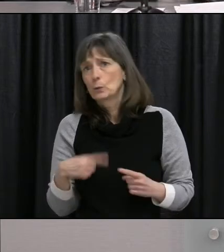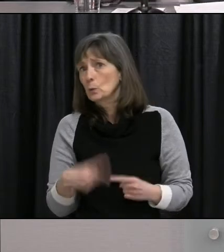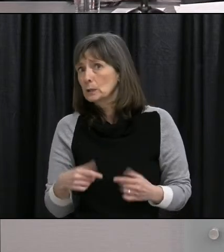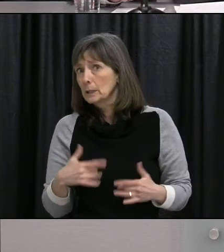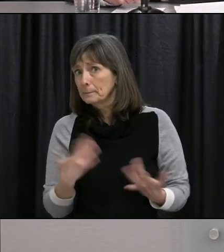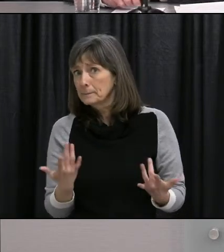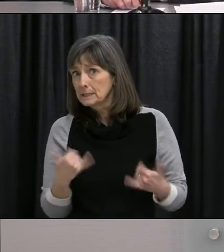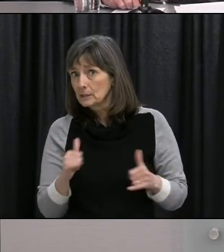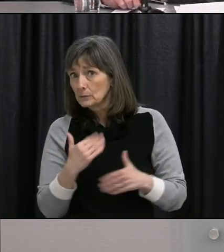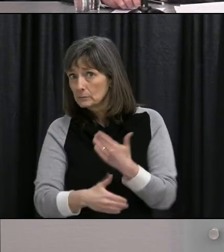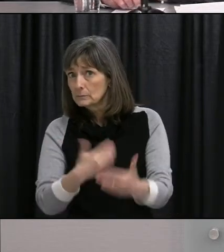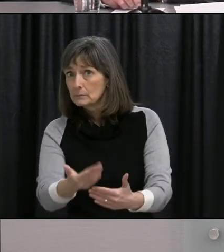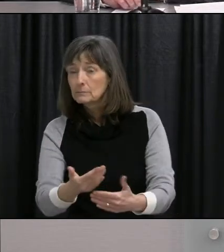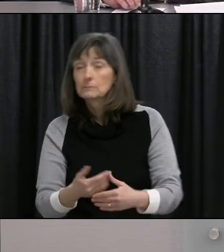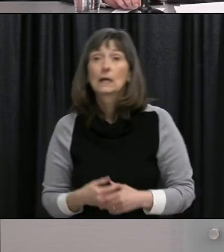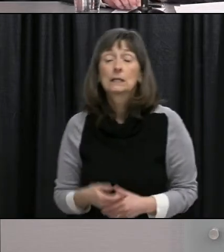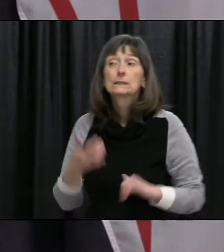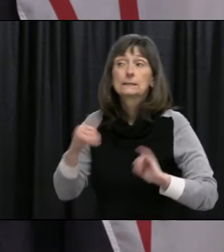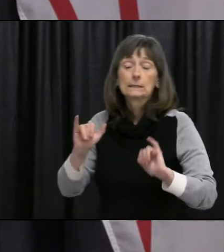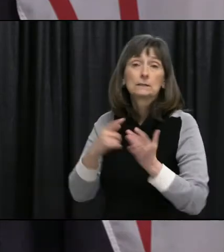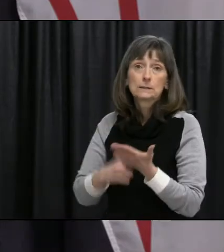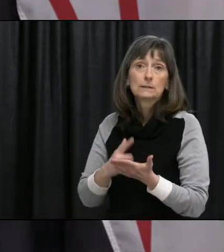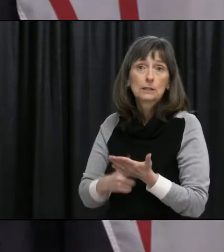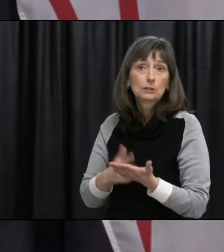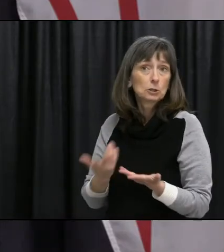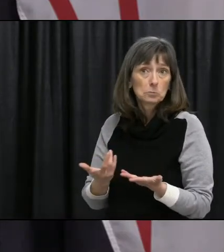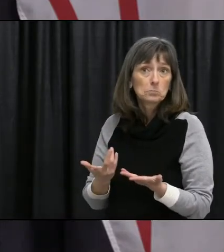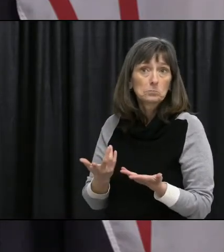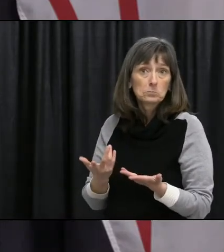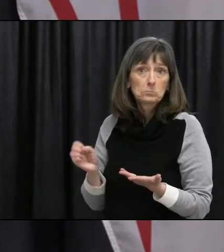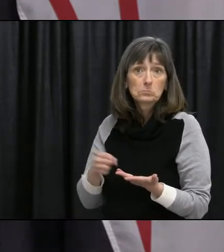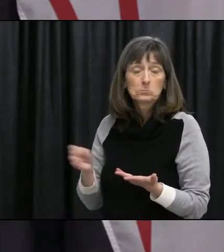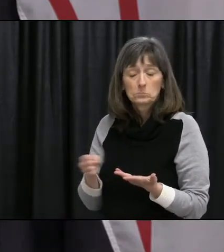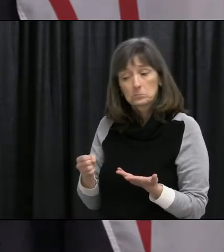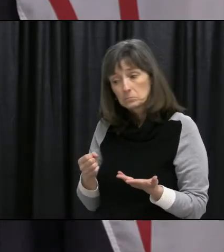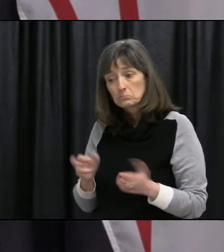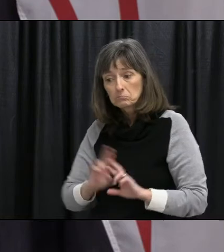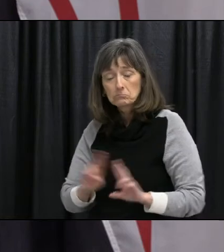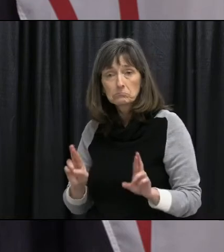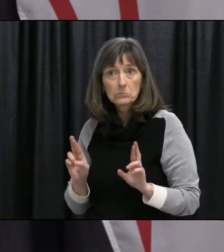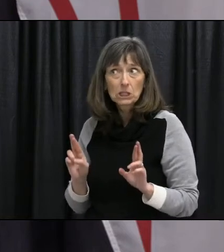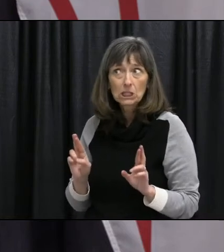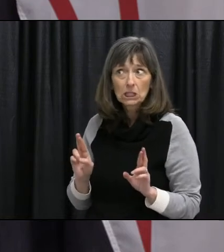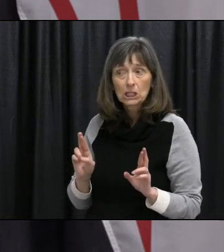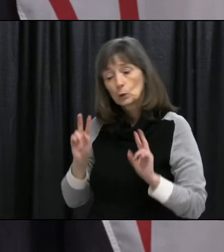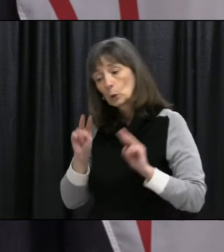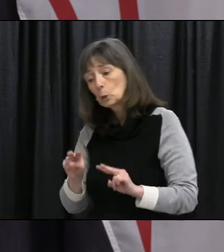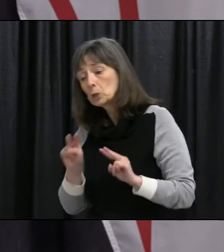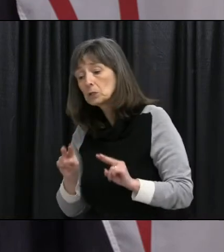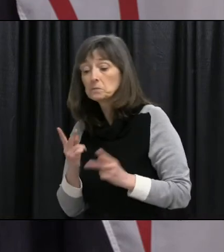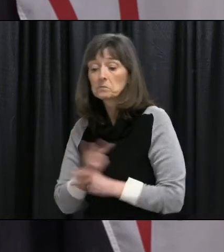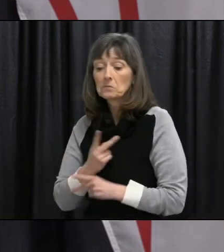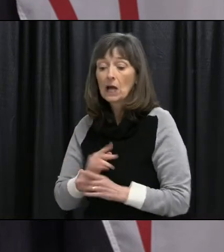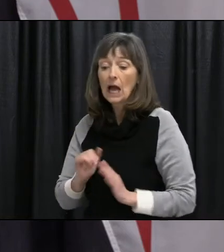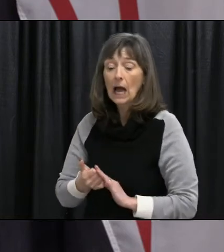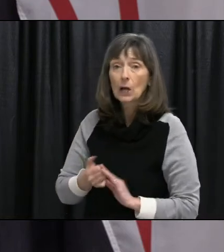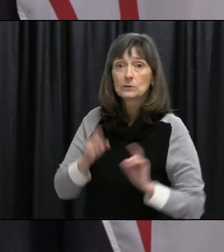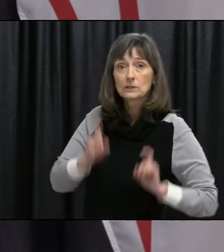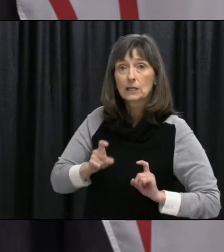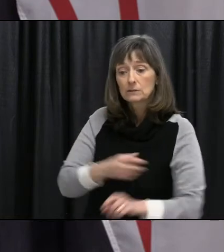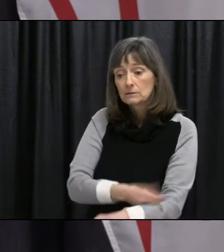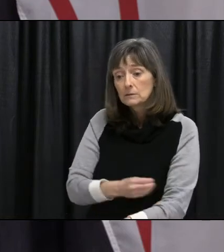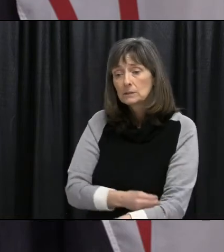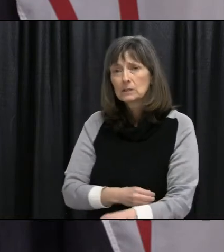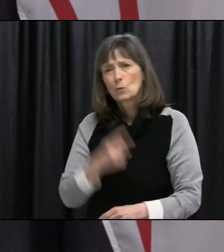That's still in process, as far as I know, the latest information I have. We are still looking at how these tests can